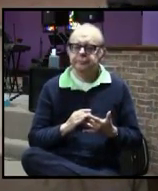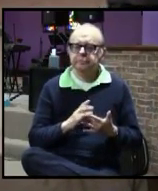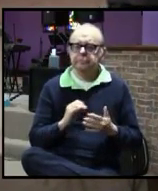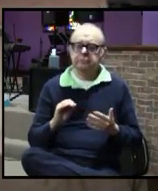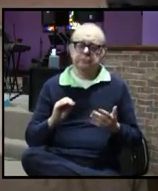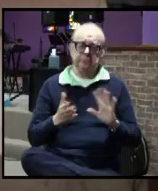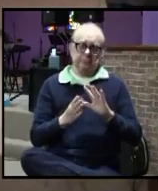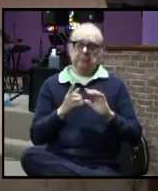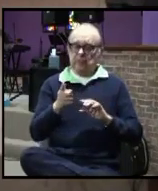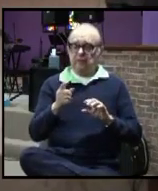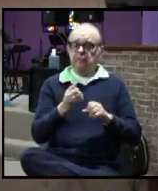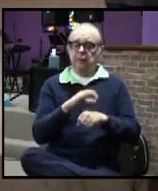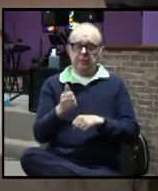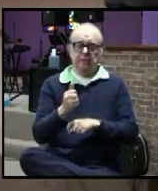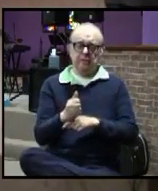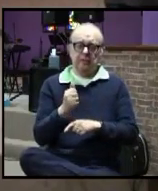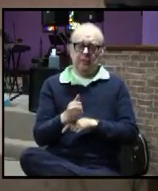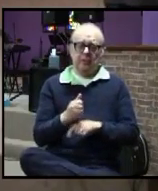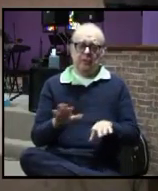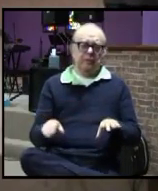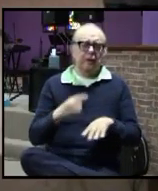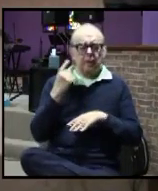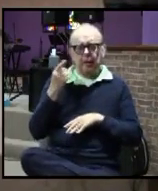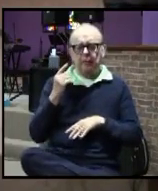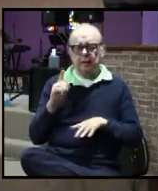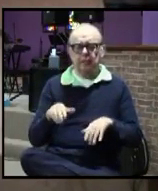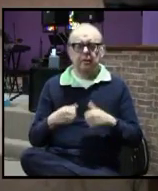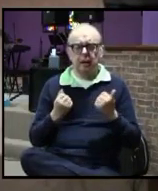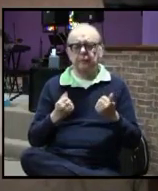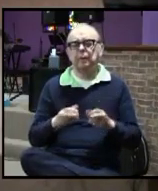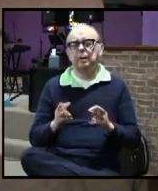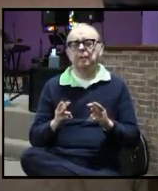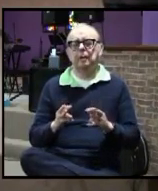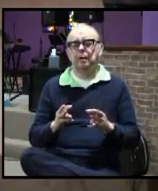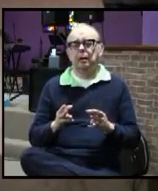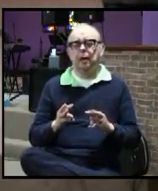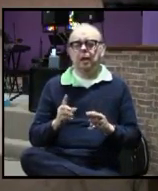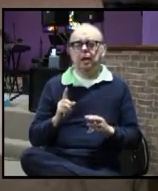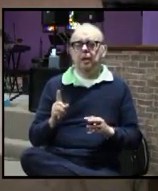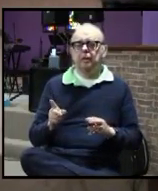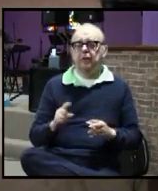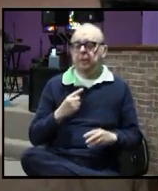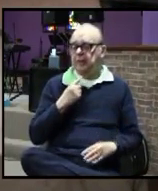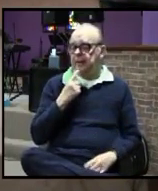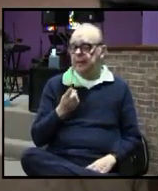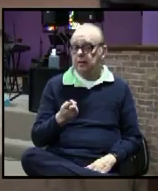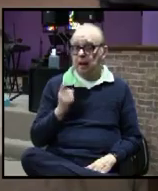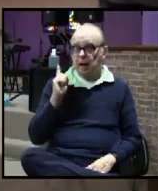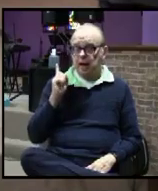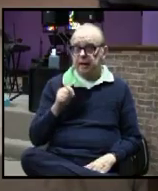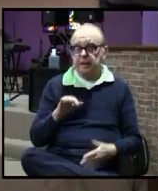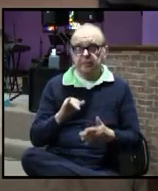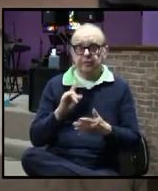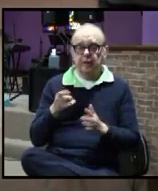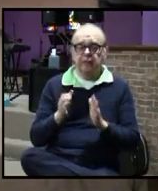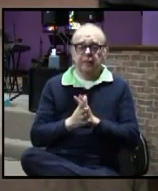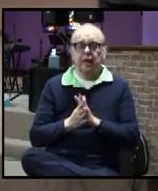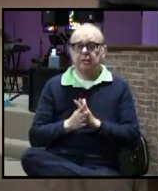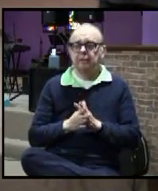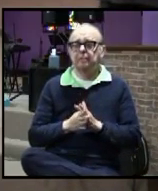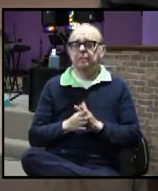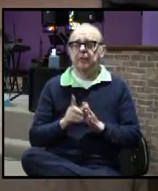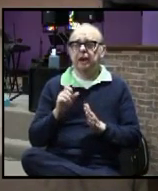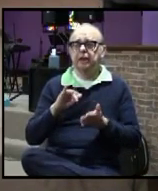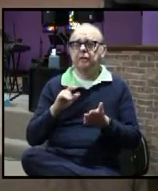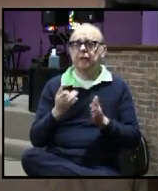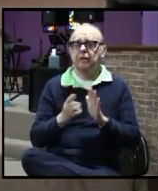and the mess that you create with your actions and your thoughts and your lifestyle, and you go, it's got to change. It's got to